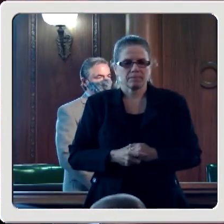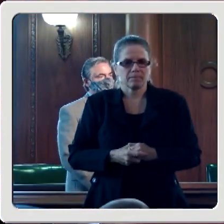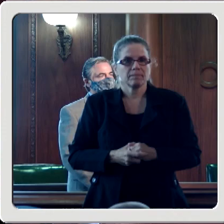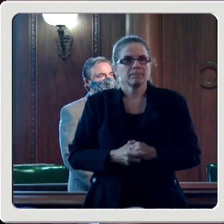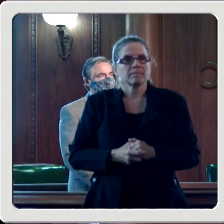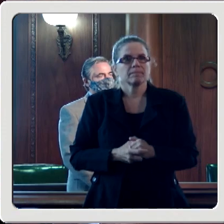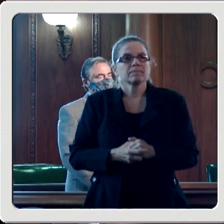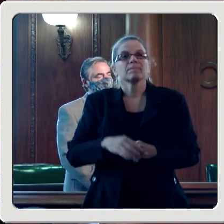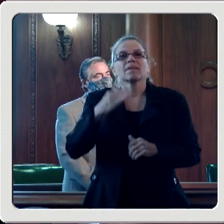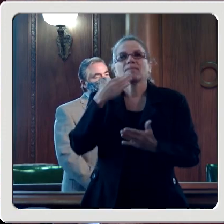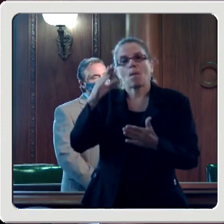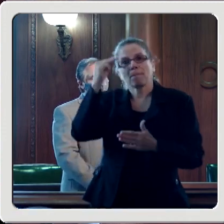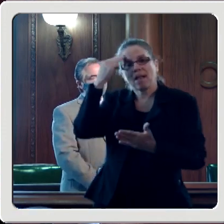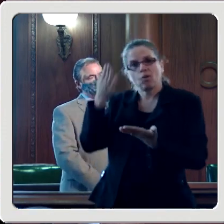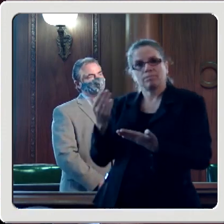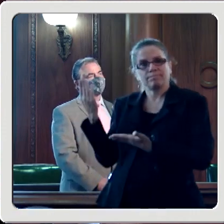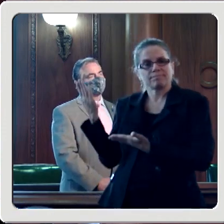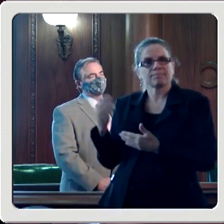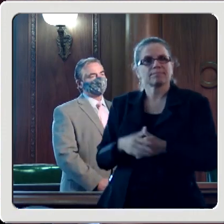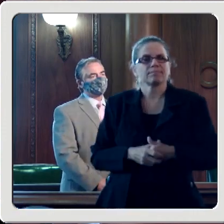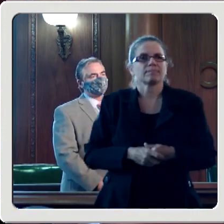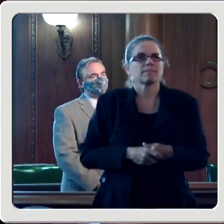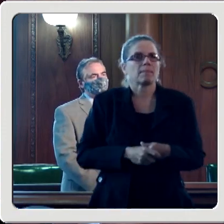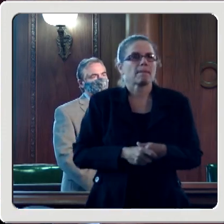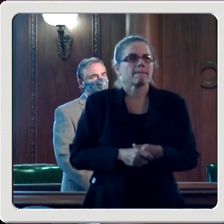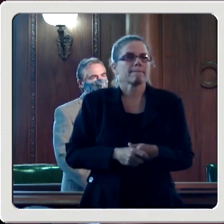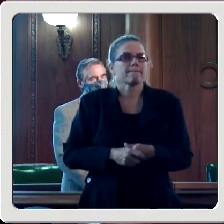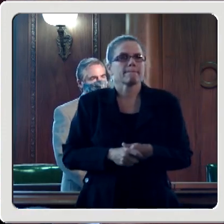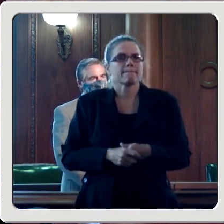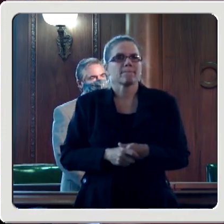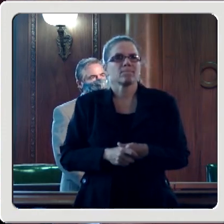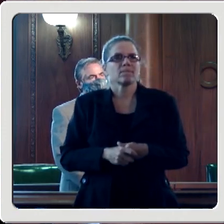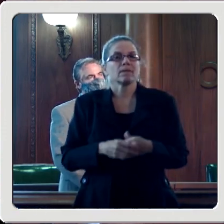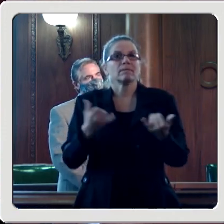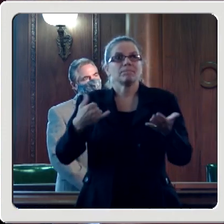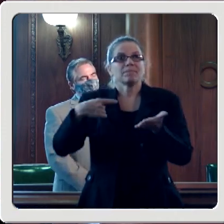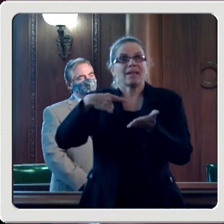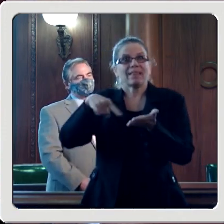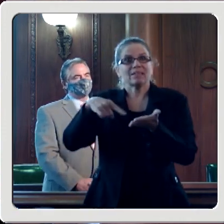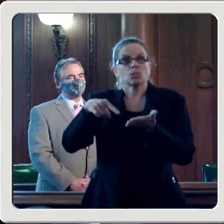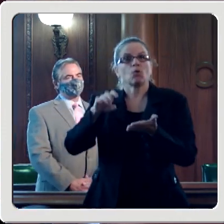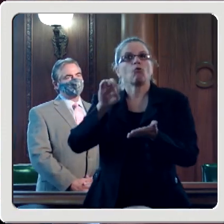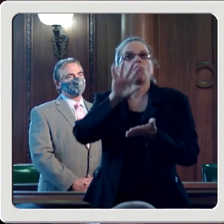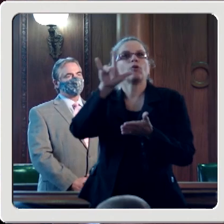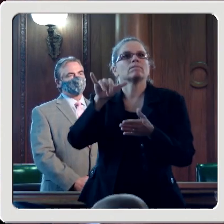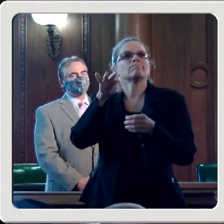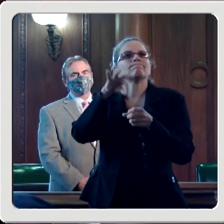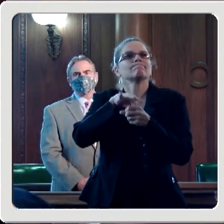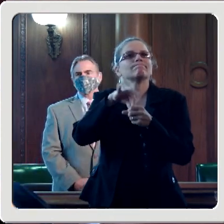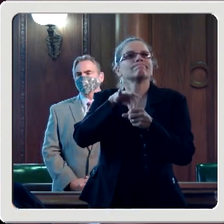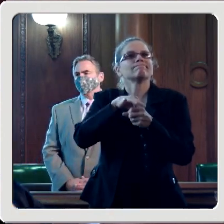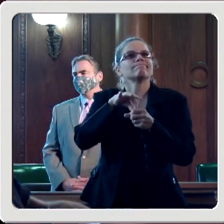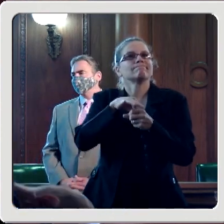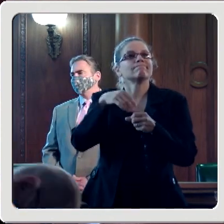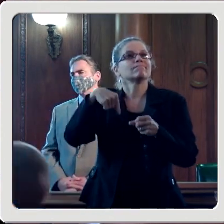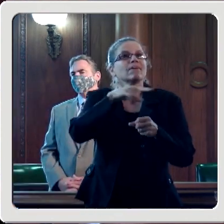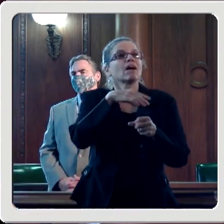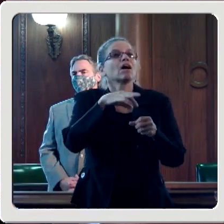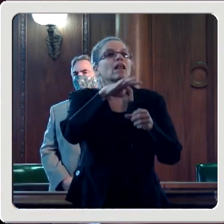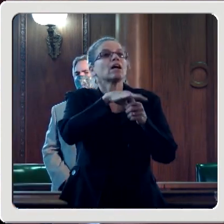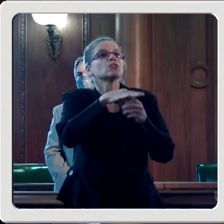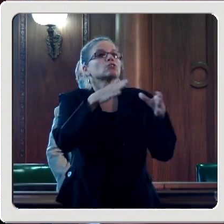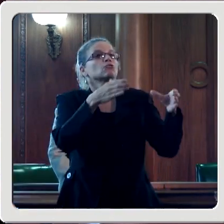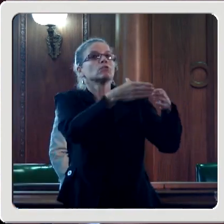Thank you, Mayor. As the Mayor indicated, we started early voting this week, and we've been working with the Elections Office, and we want to give everyone the peace of